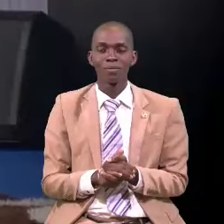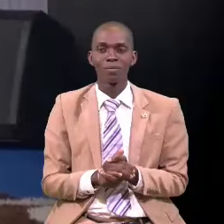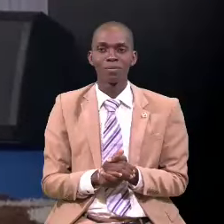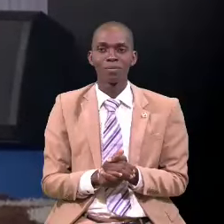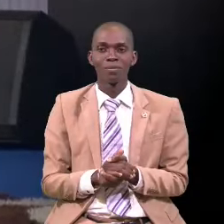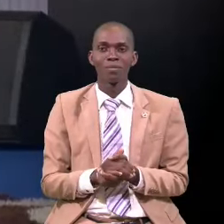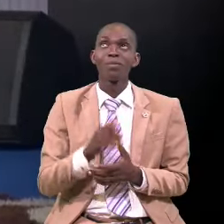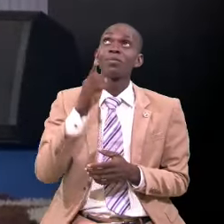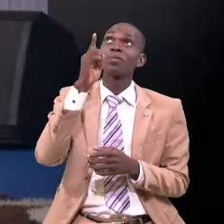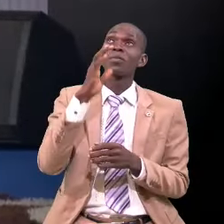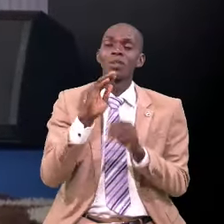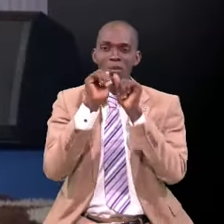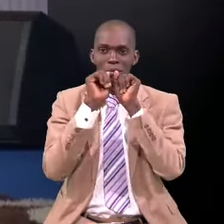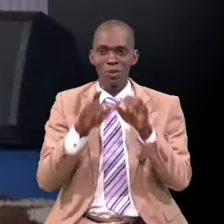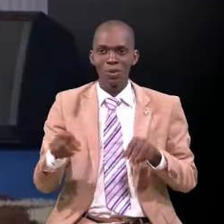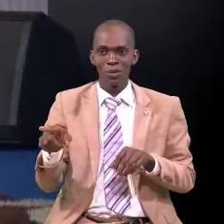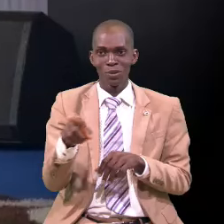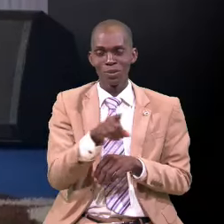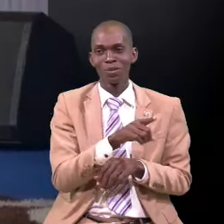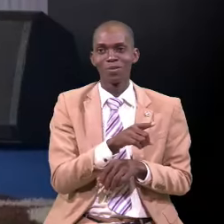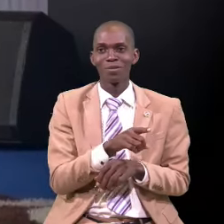God bless you. I say, we'll save a play.